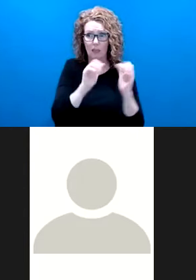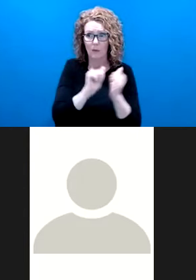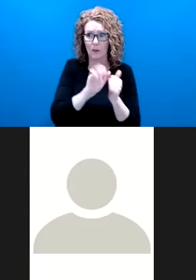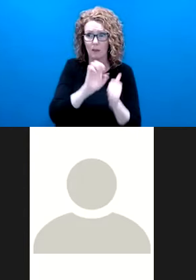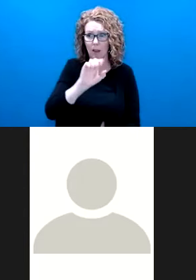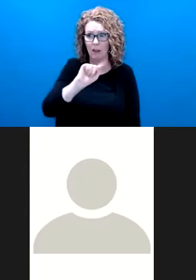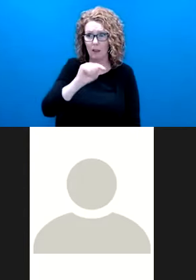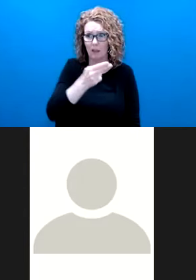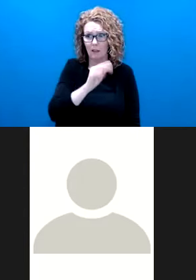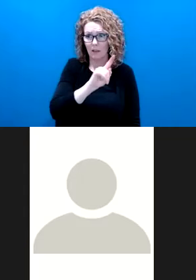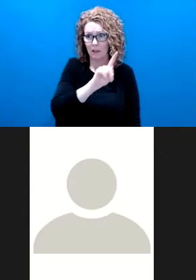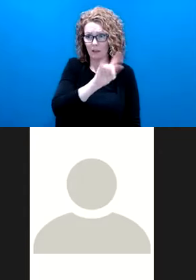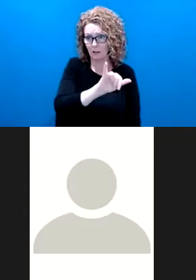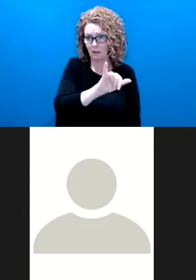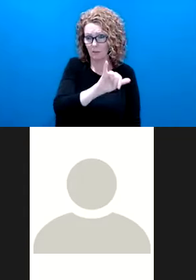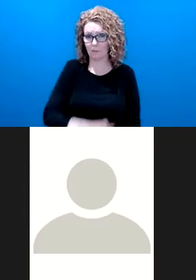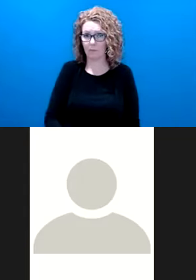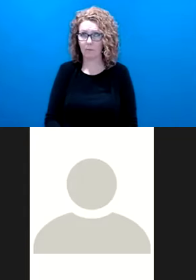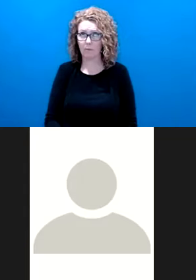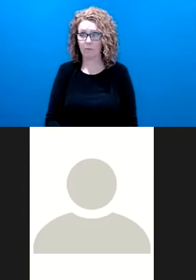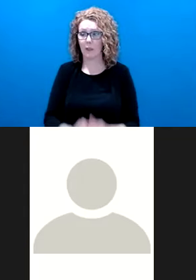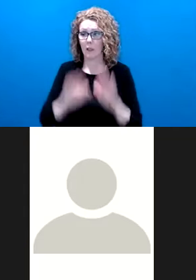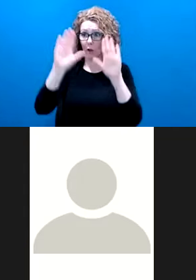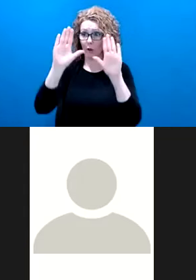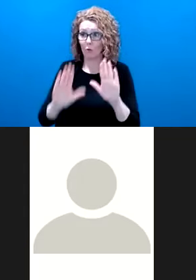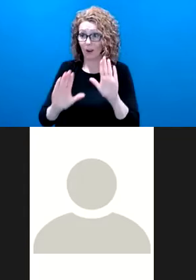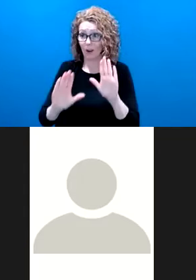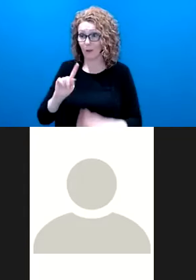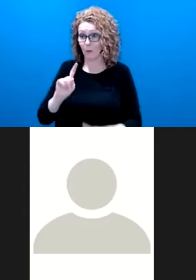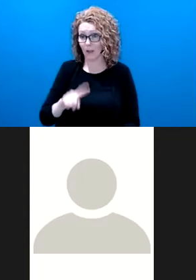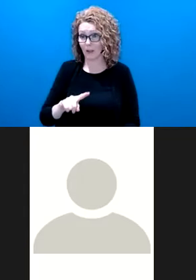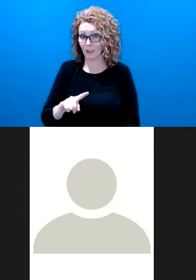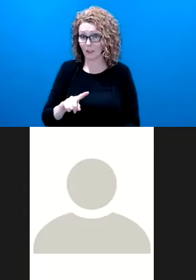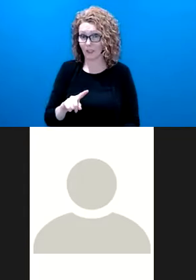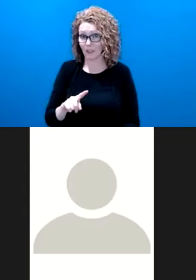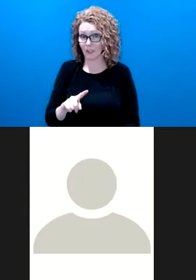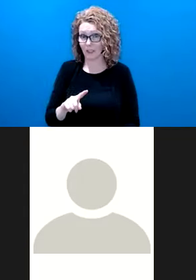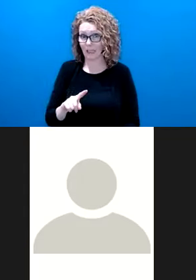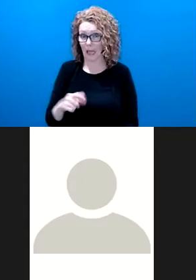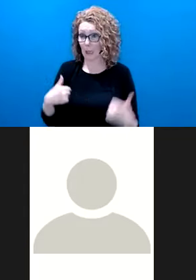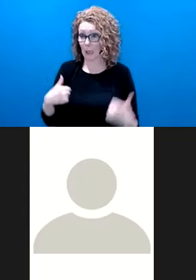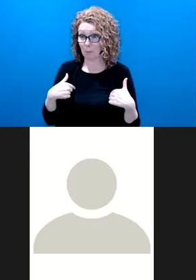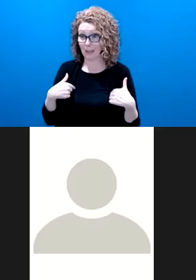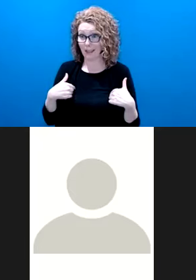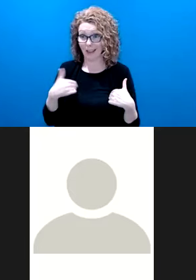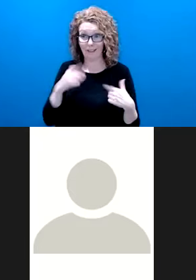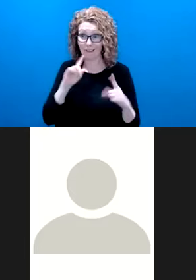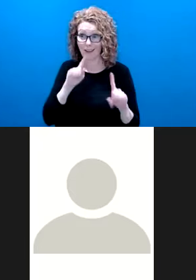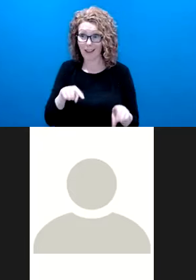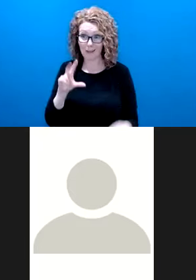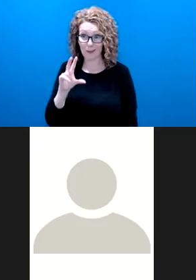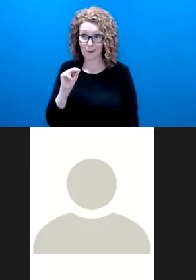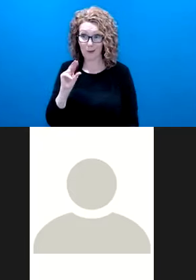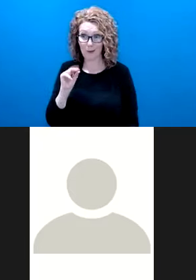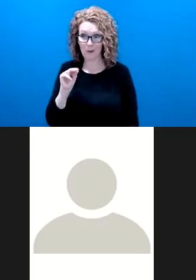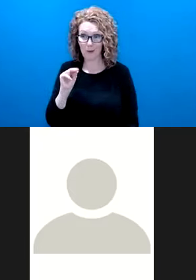That's a great question. And I'm gonna actually let everyone answer that. since it's not